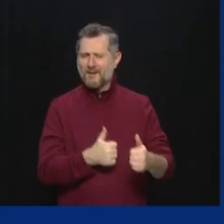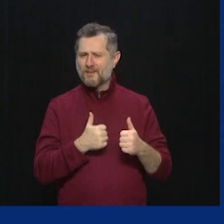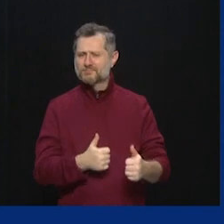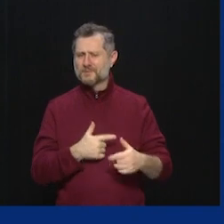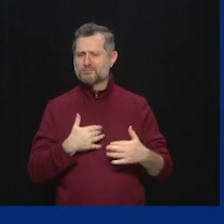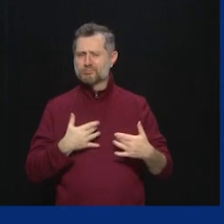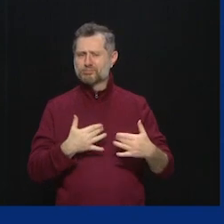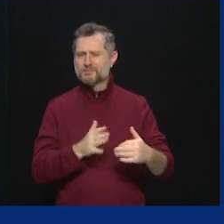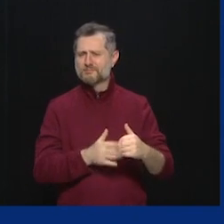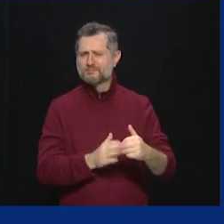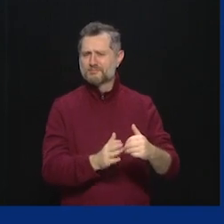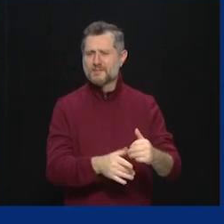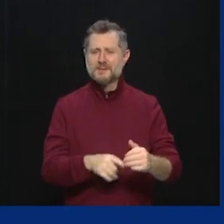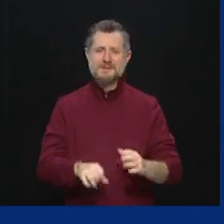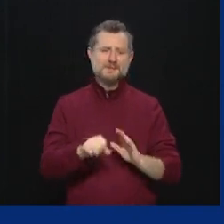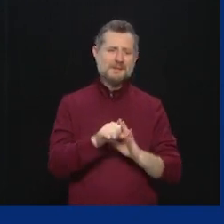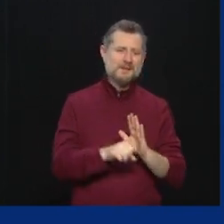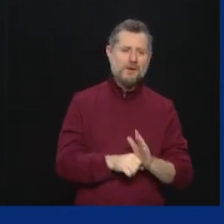Knight.